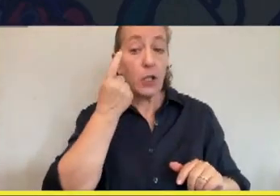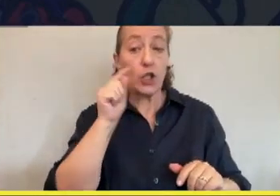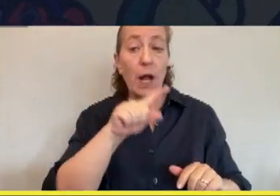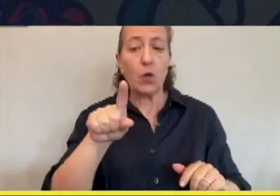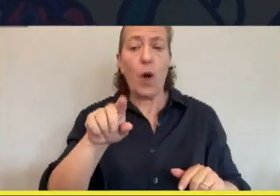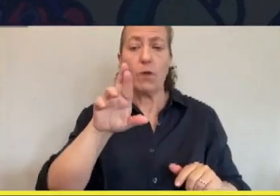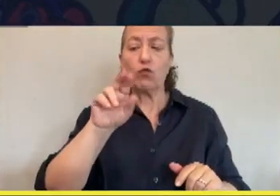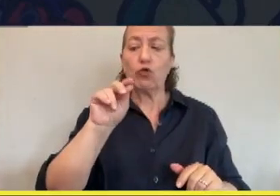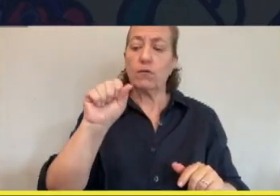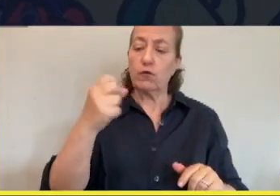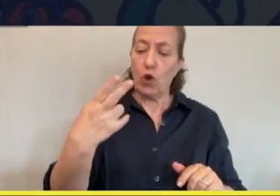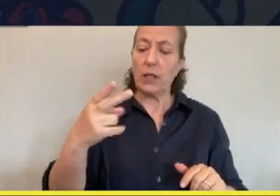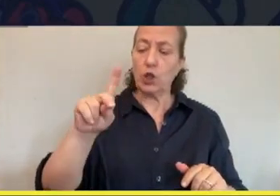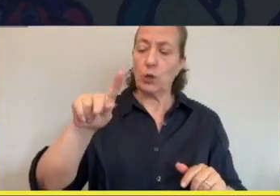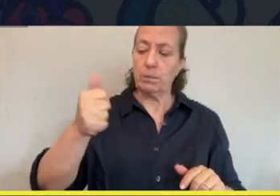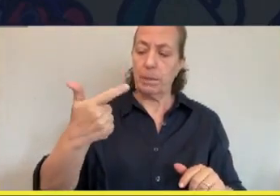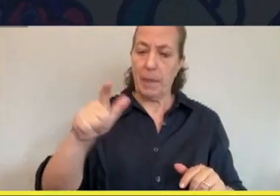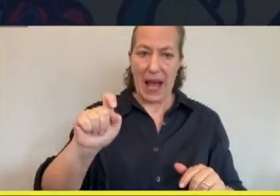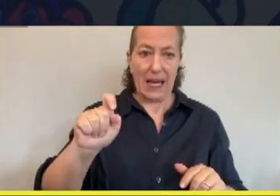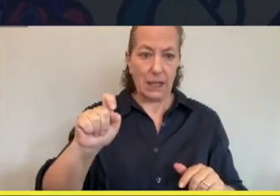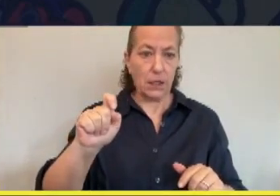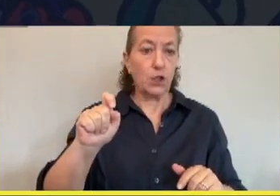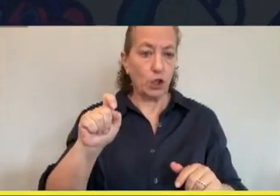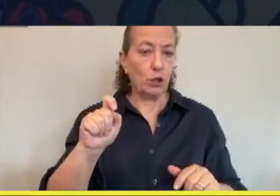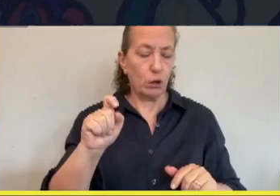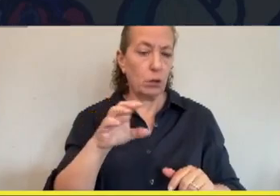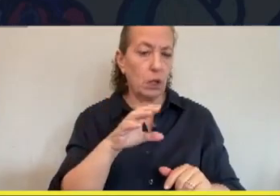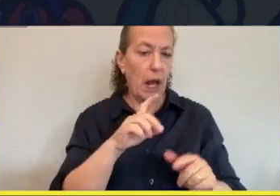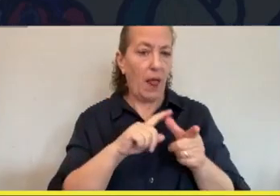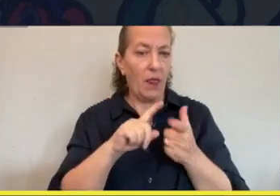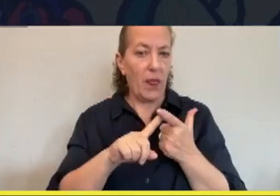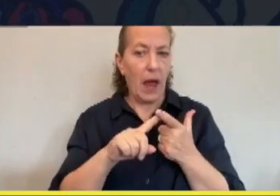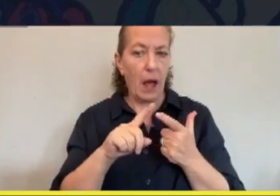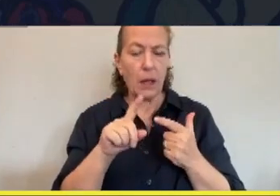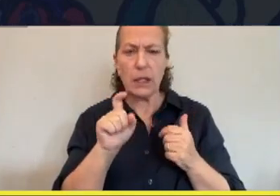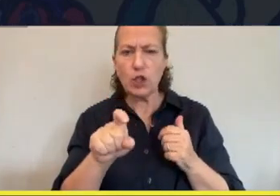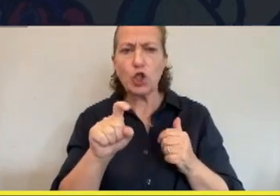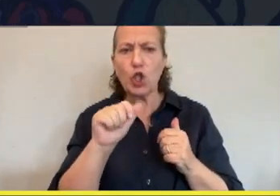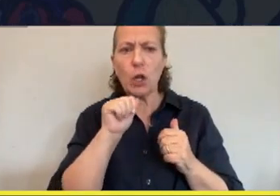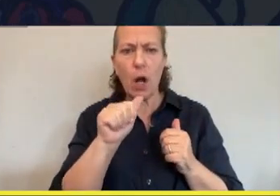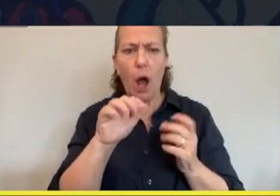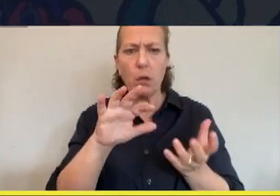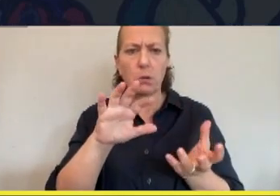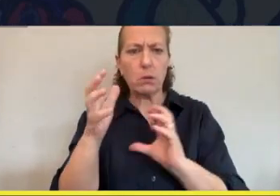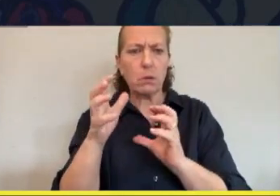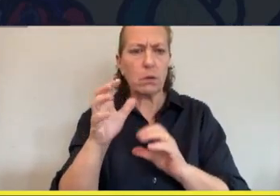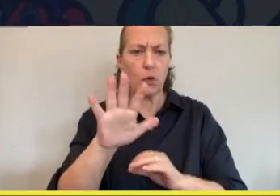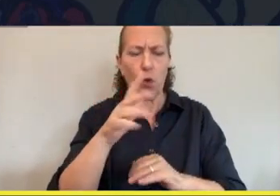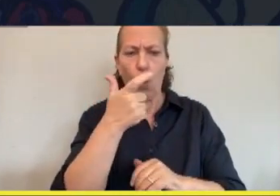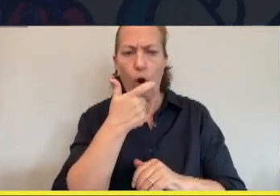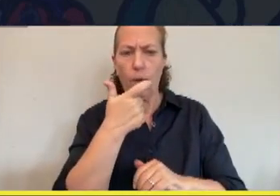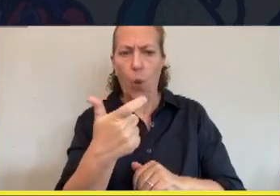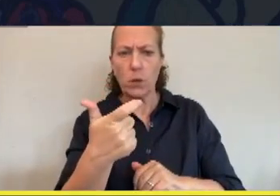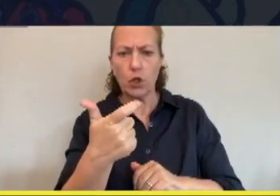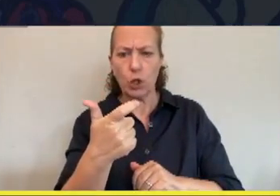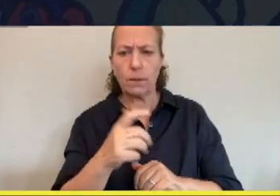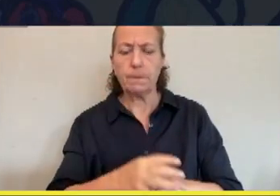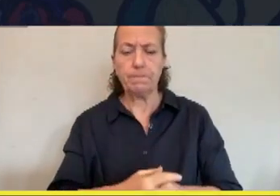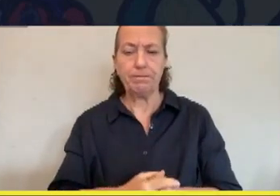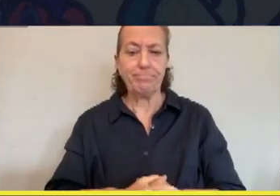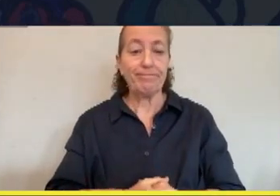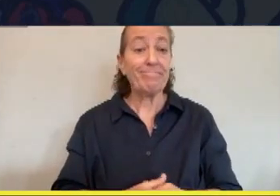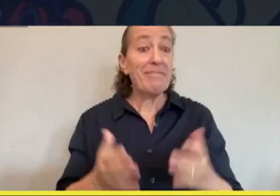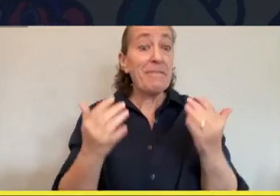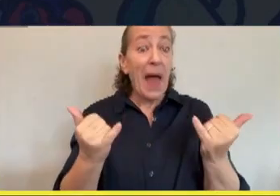interrupt your ability to watch the programming. You can do that at any time. It's now my great pleasure